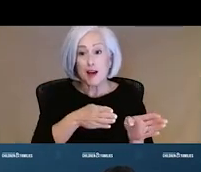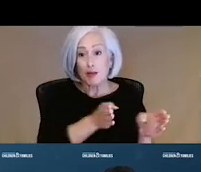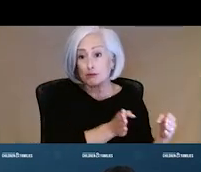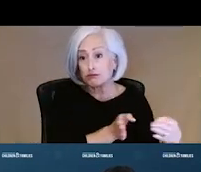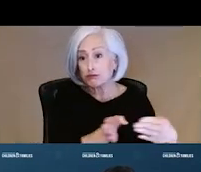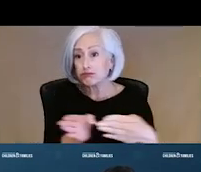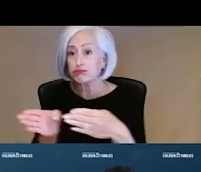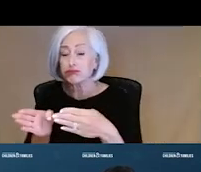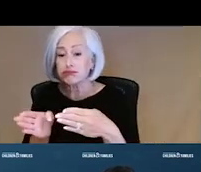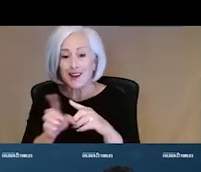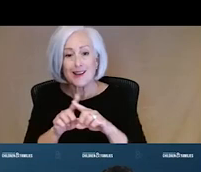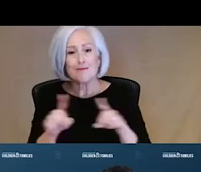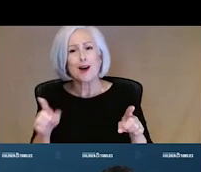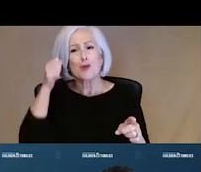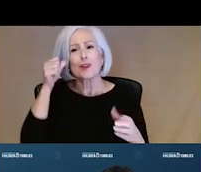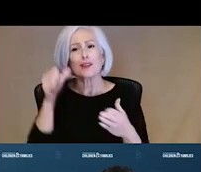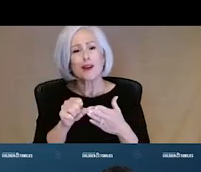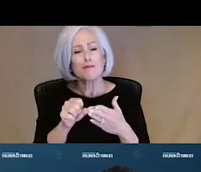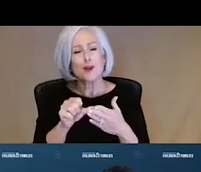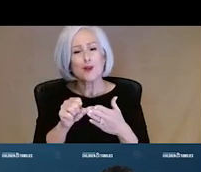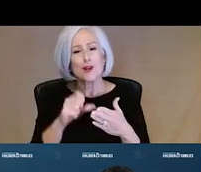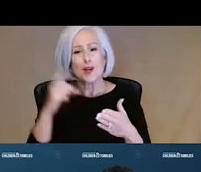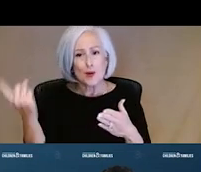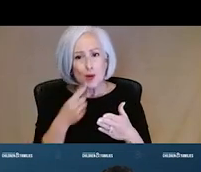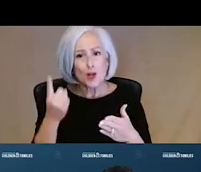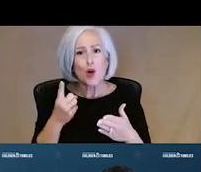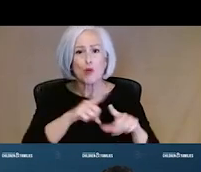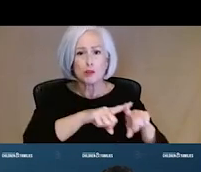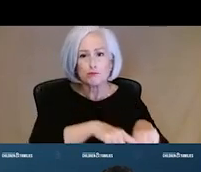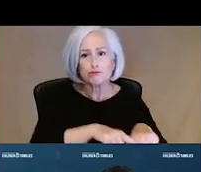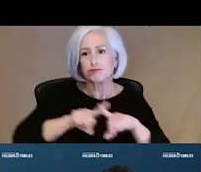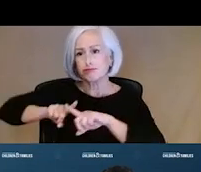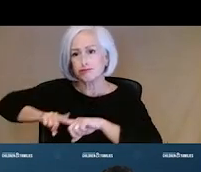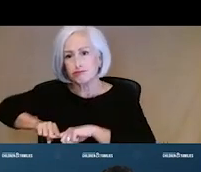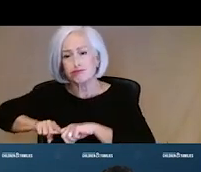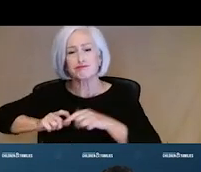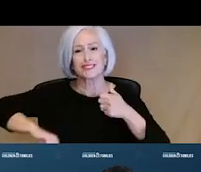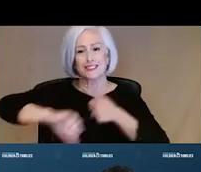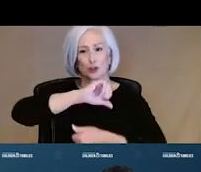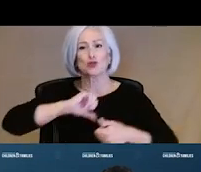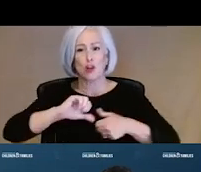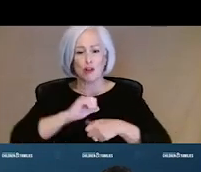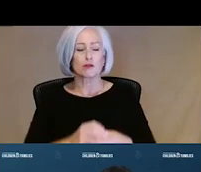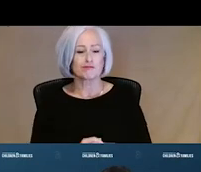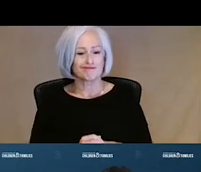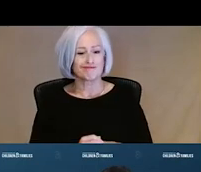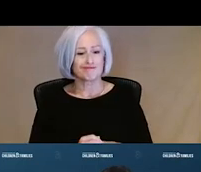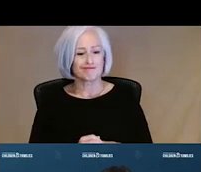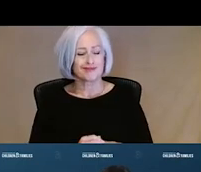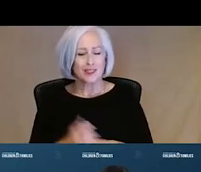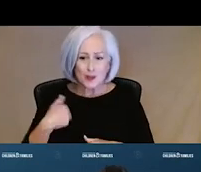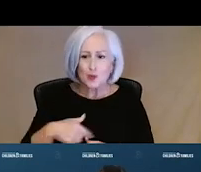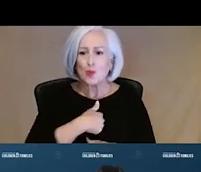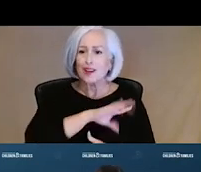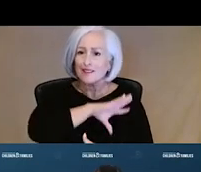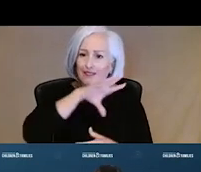remember we are part of a system that is interdependent with each other. We are in this exciting and important work together, and we thank you so